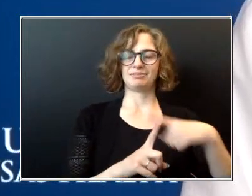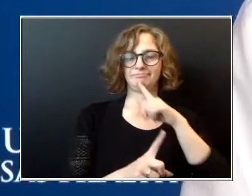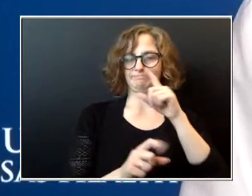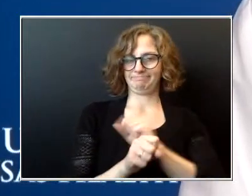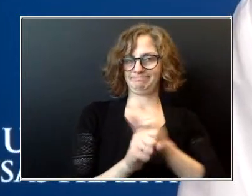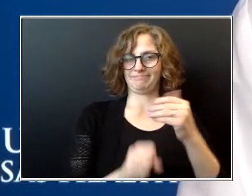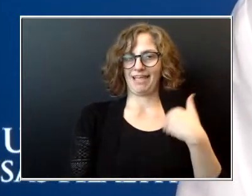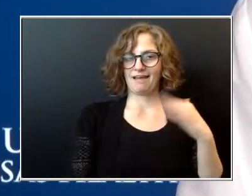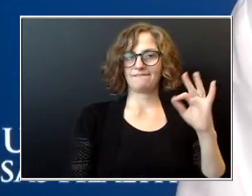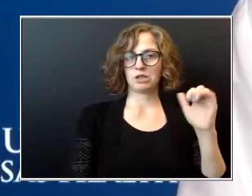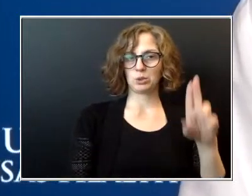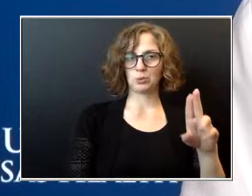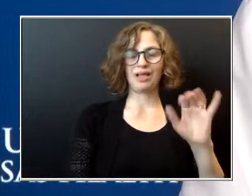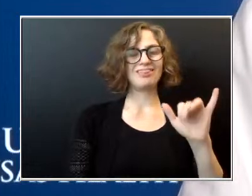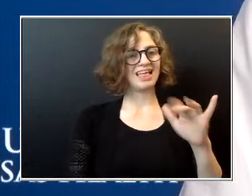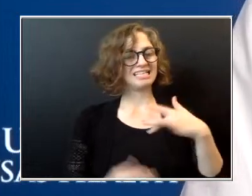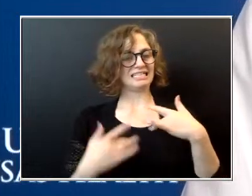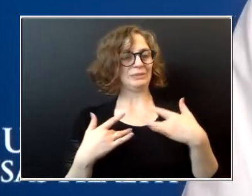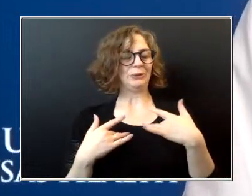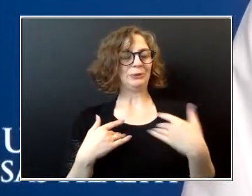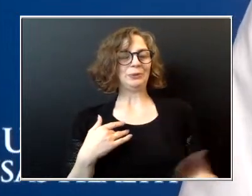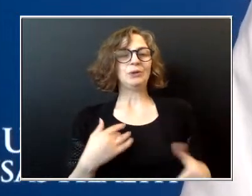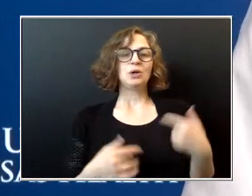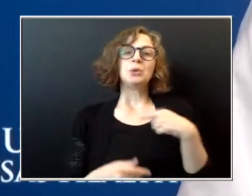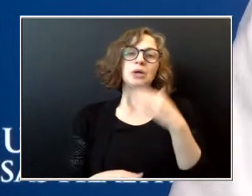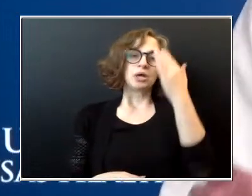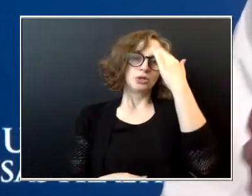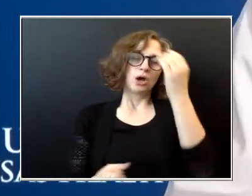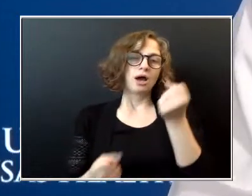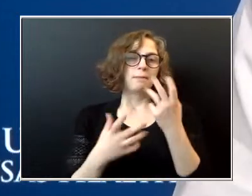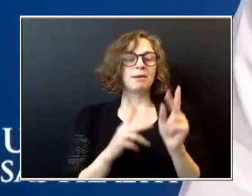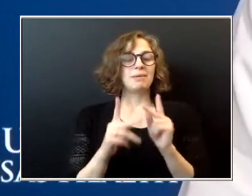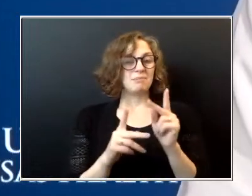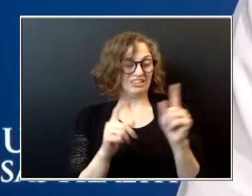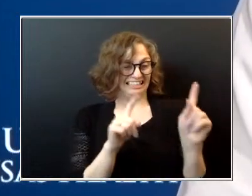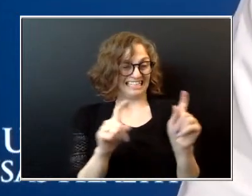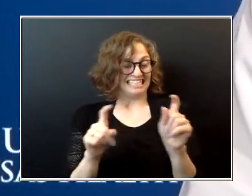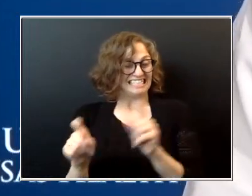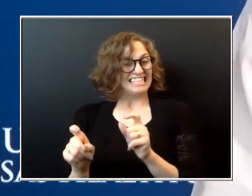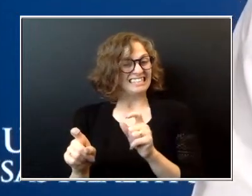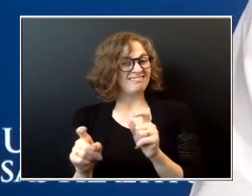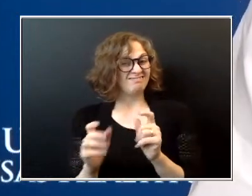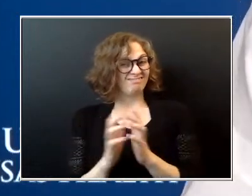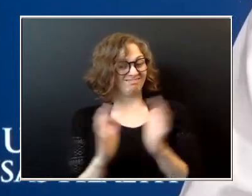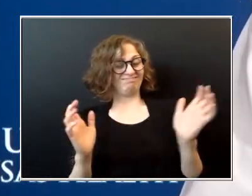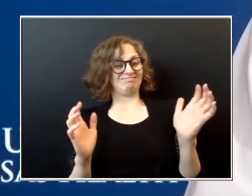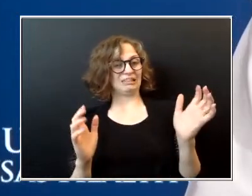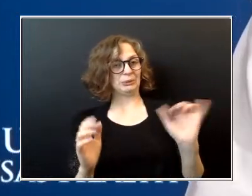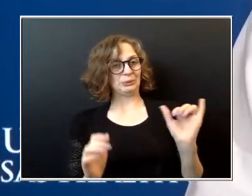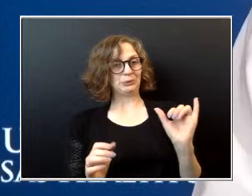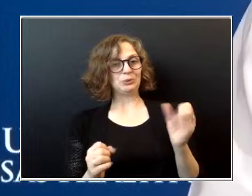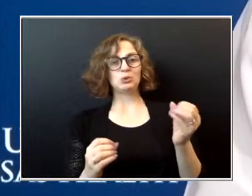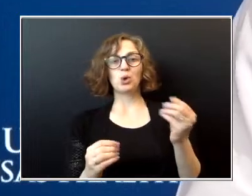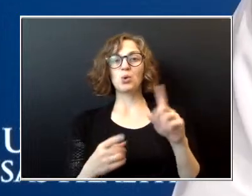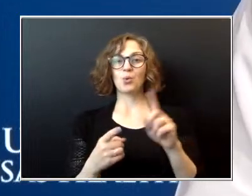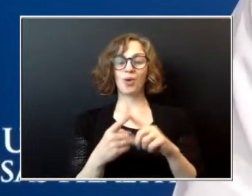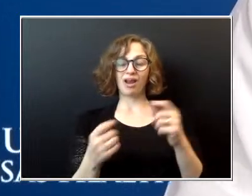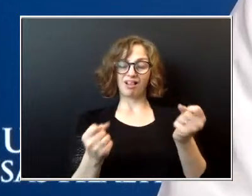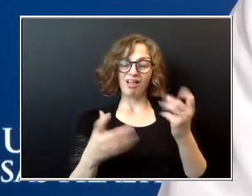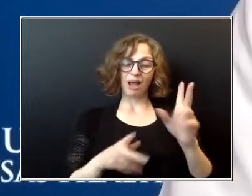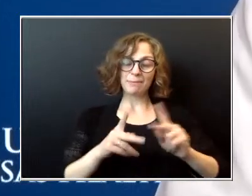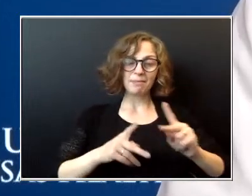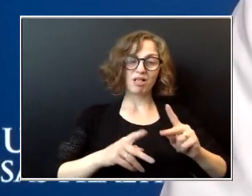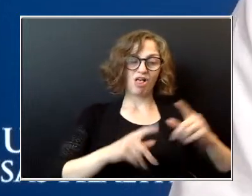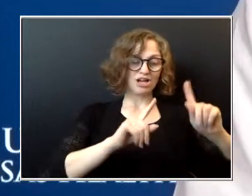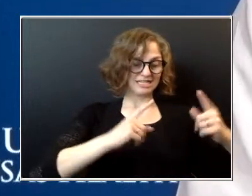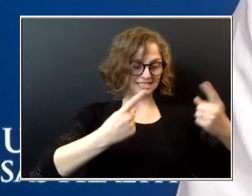of testing, number of people being tested, is still great as well. So when you have a lot of people being tested and the percent positive high, that means that there